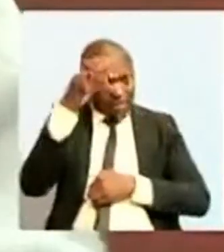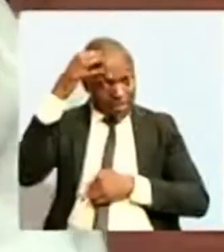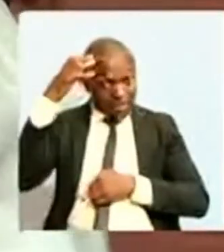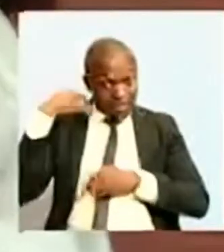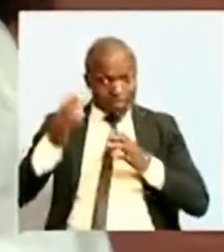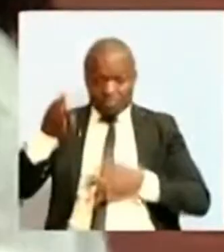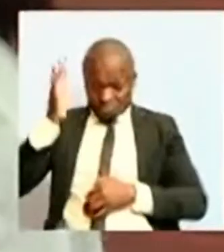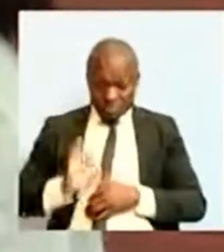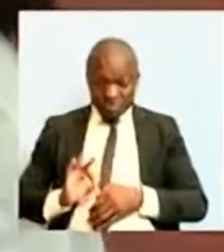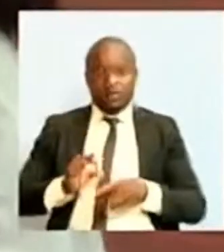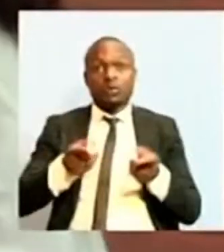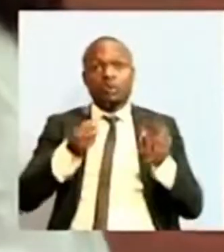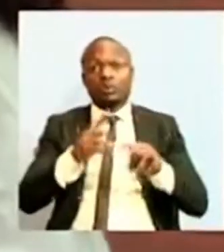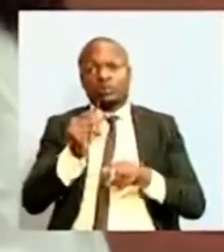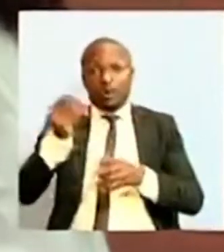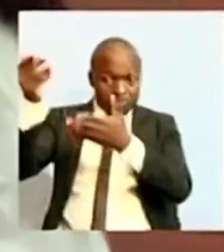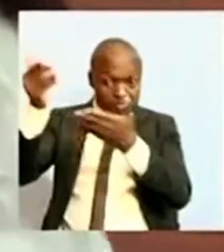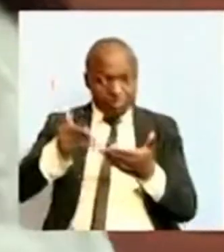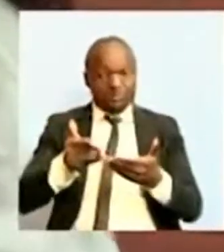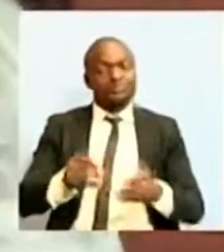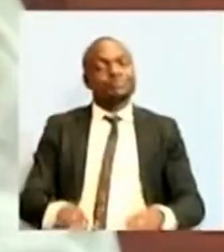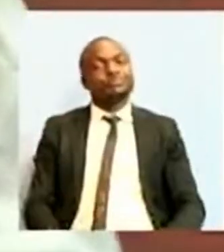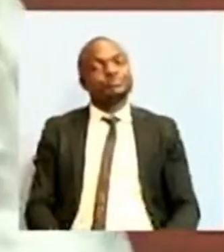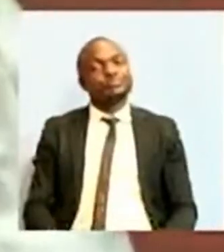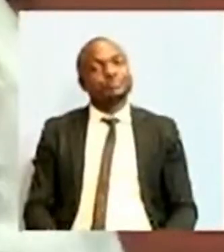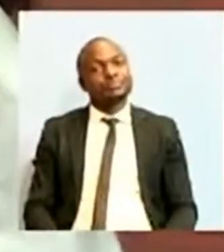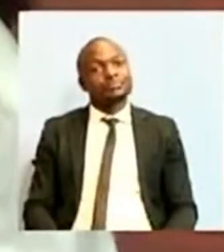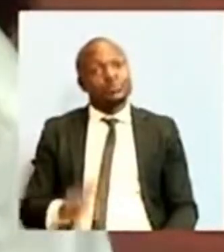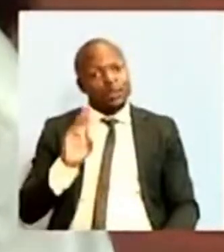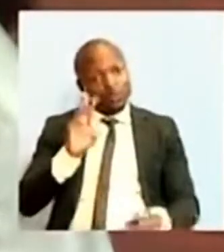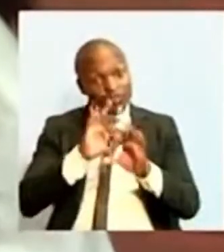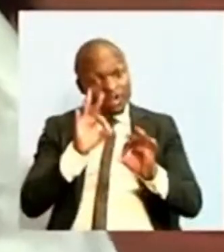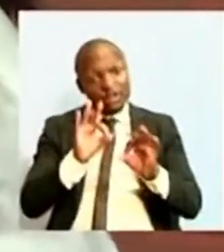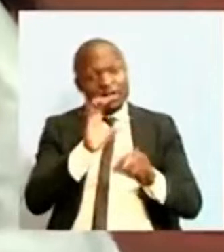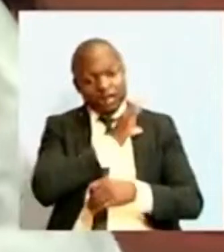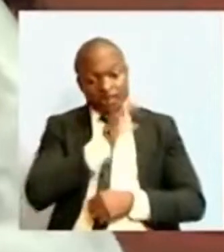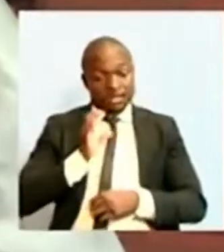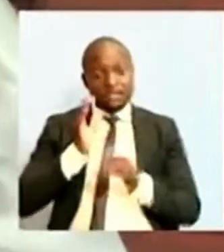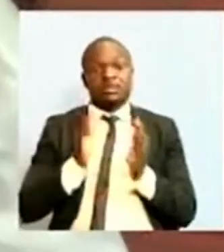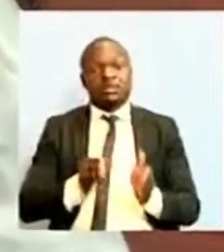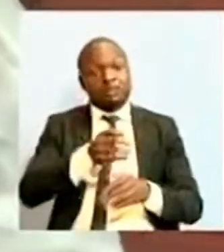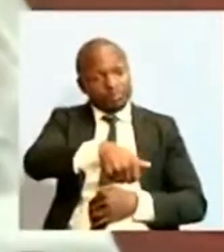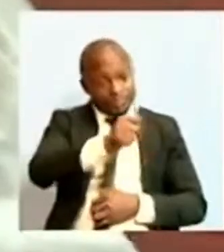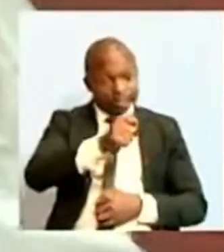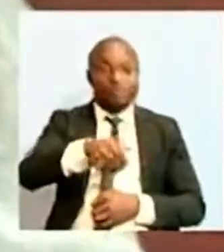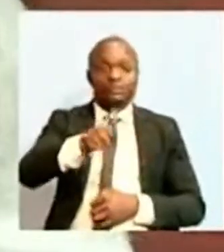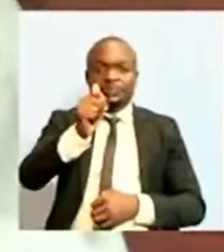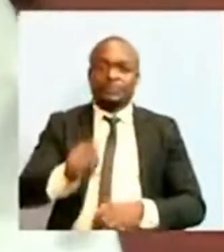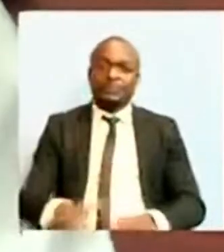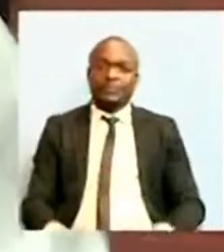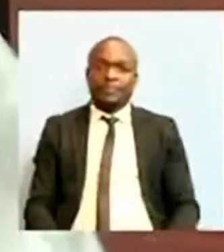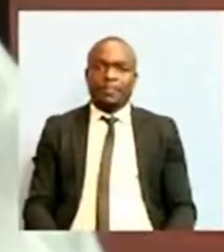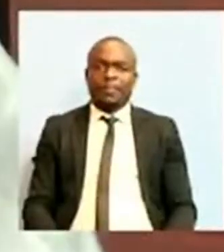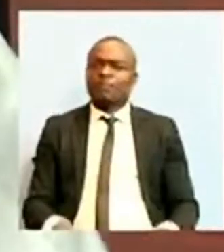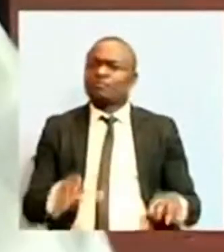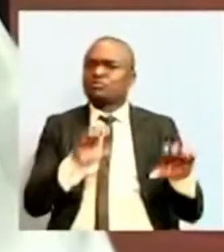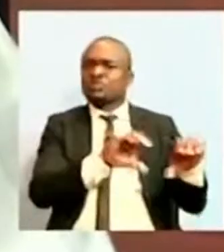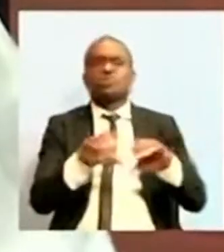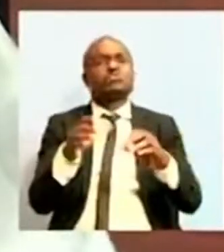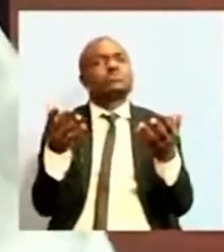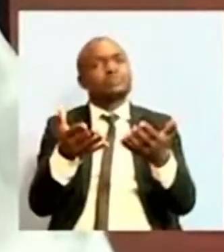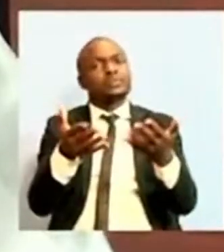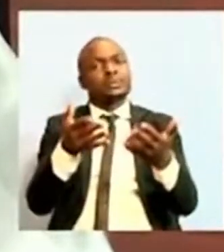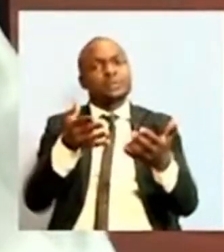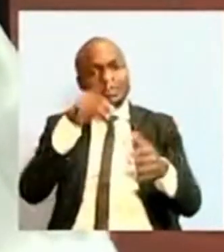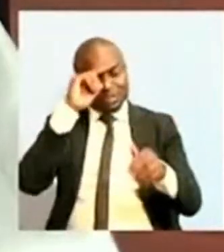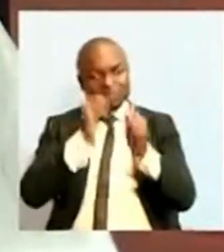that benefit when this money is coming for rents. And you find the councillors themselves, they do nothing because they have